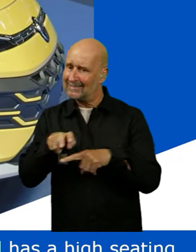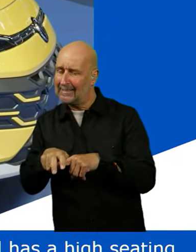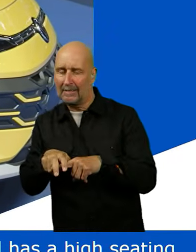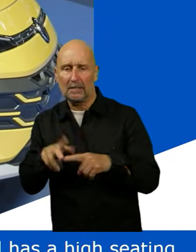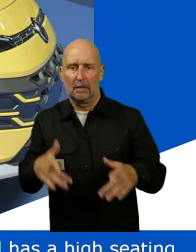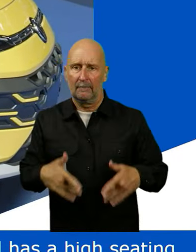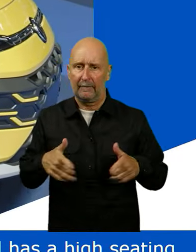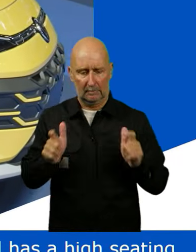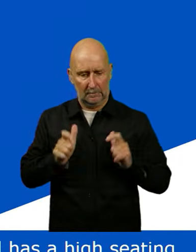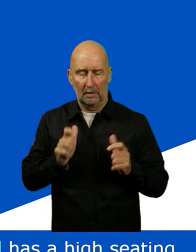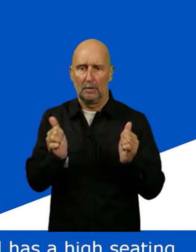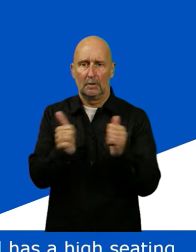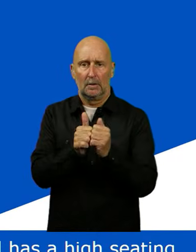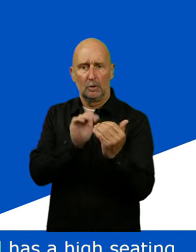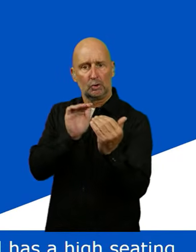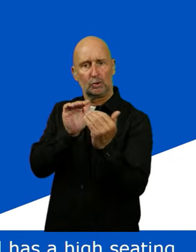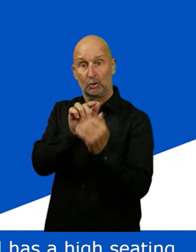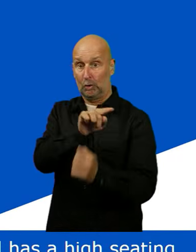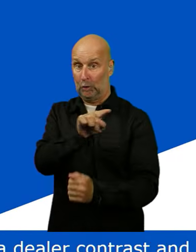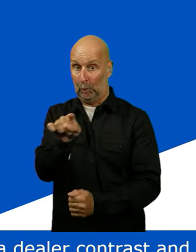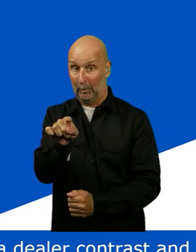the right vehicle for you.